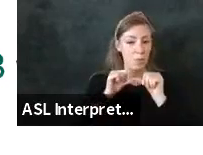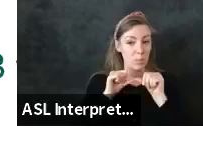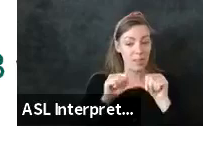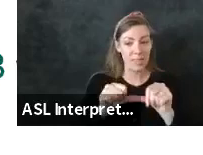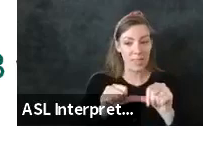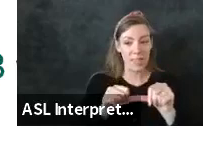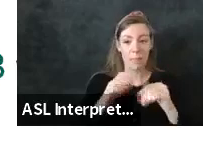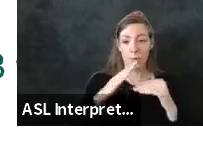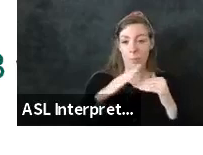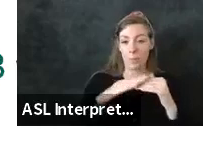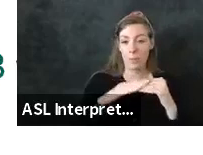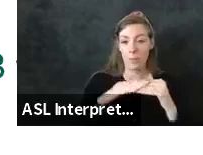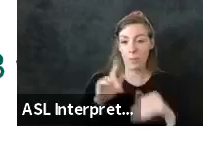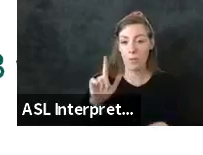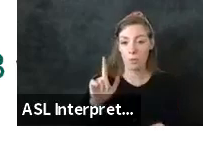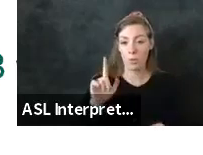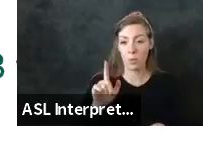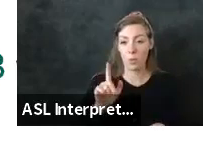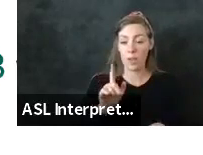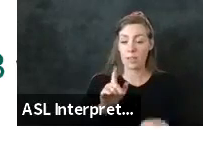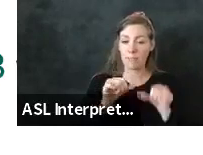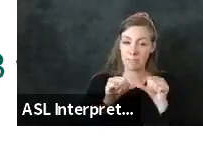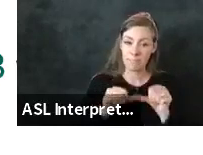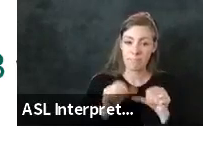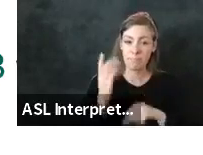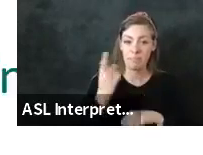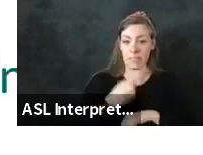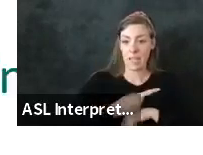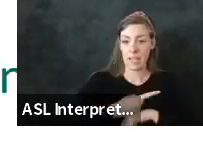rates for at least 21 consecutive days.